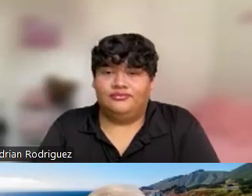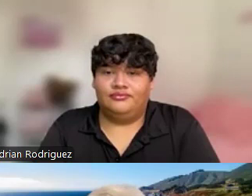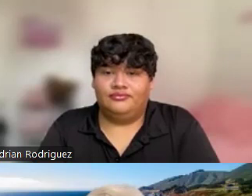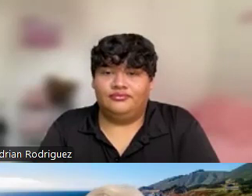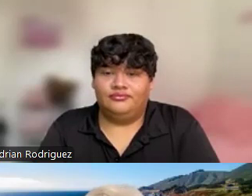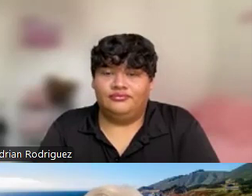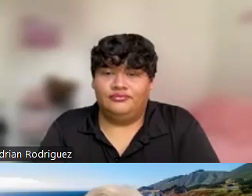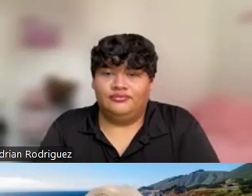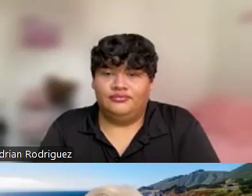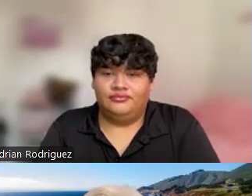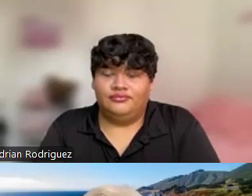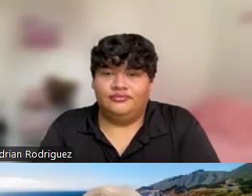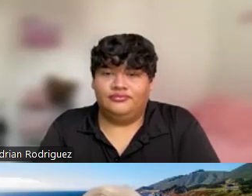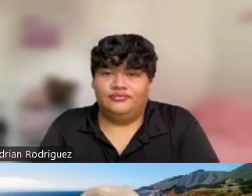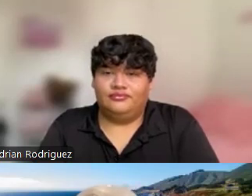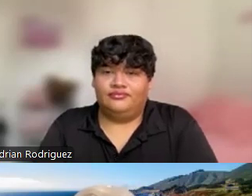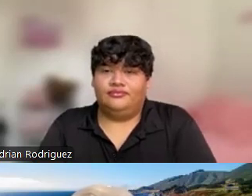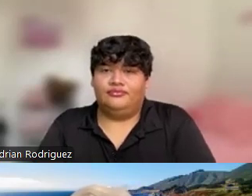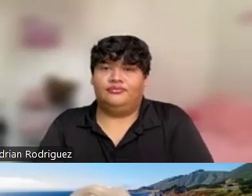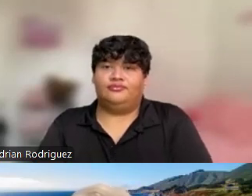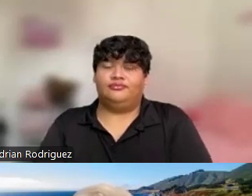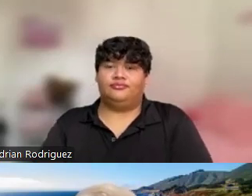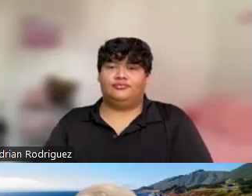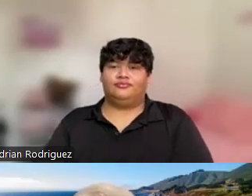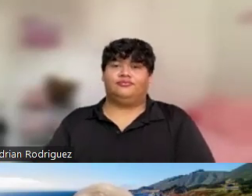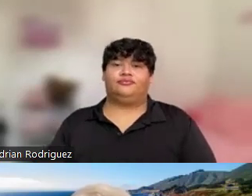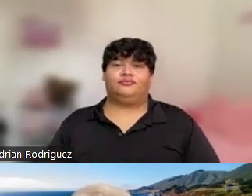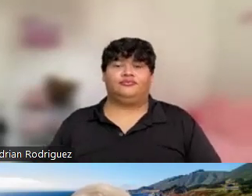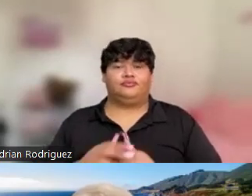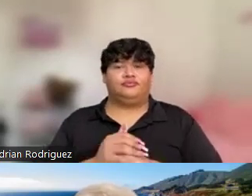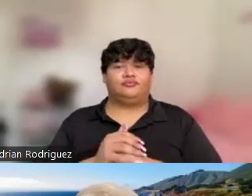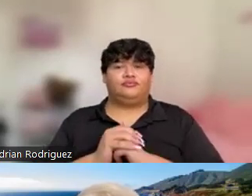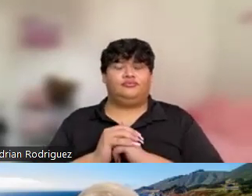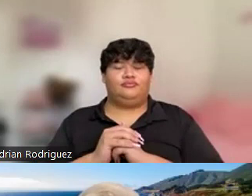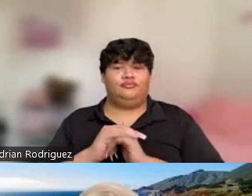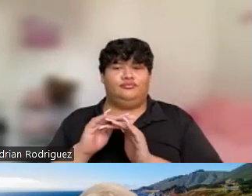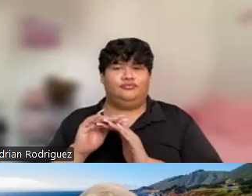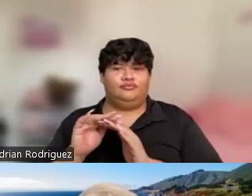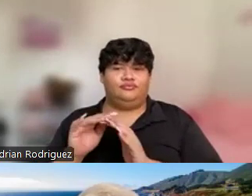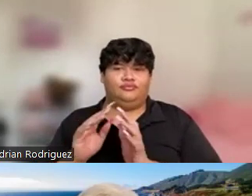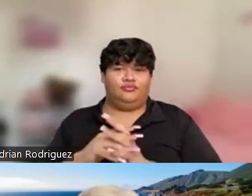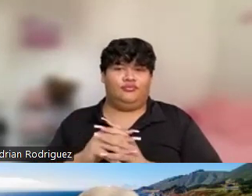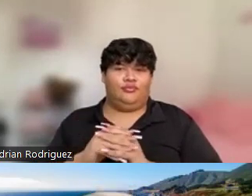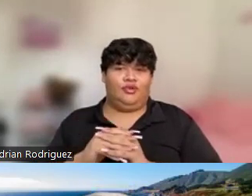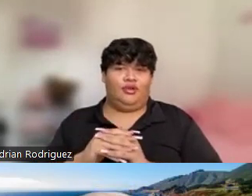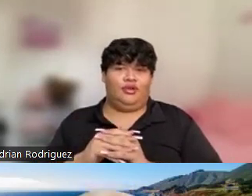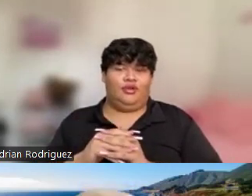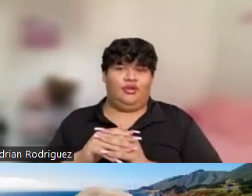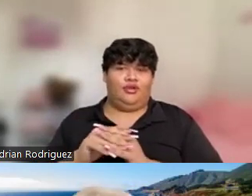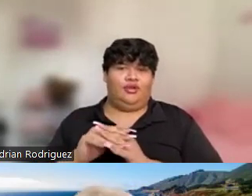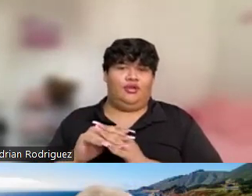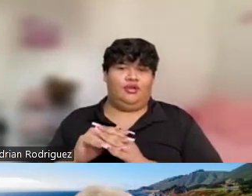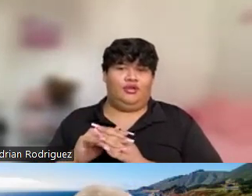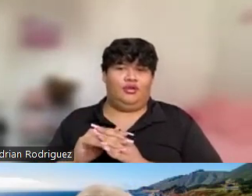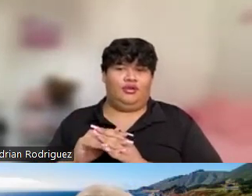healthcare financing has to come as a solution, particularly for Alzheimer's and other related dementia, to pay